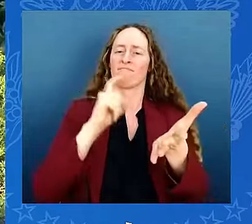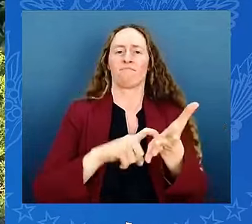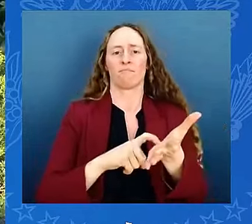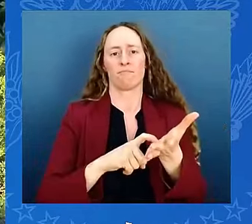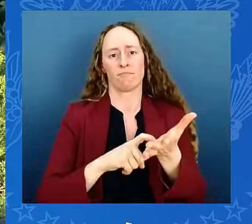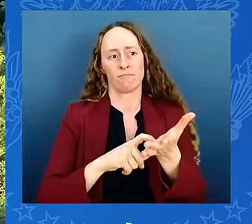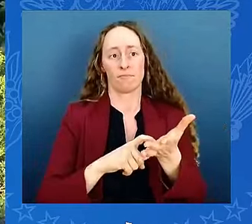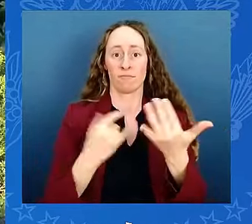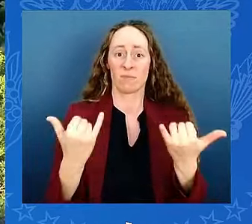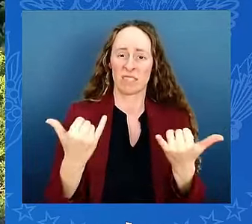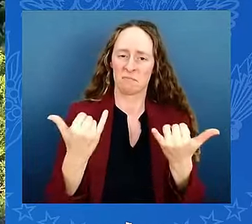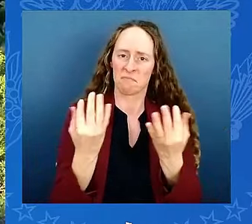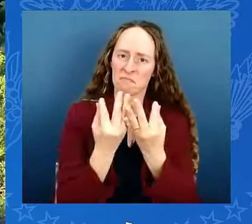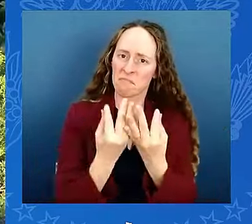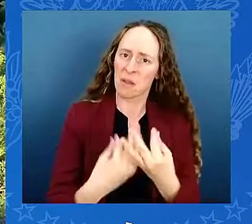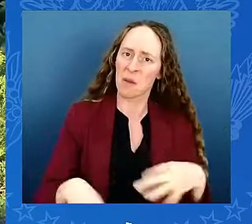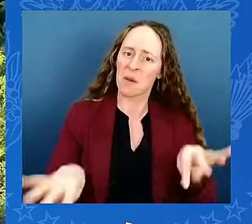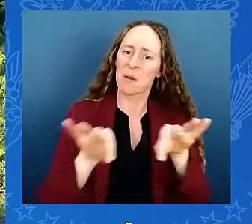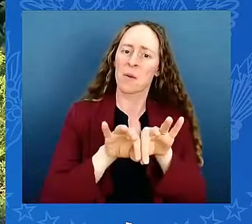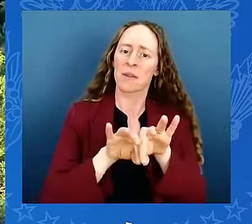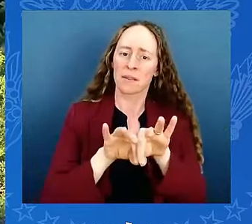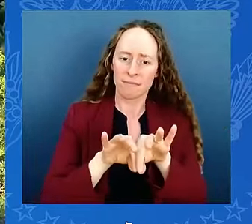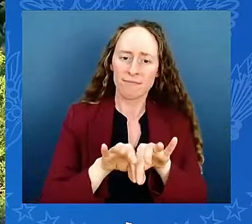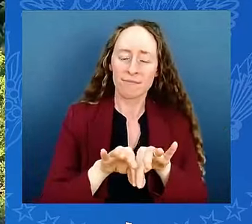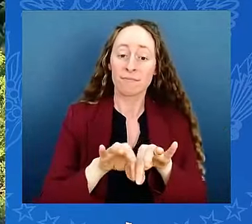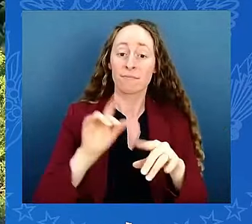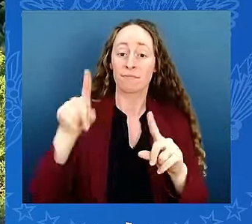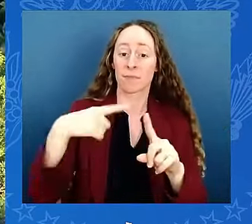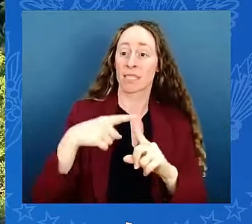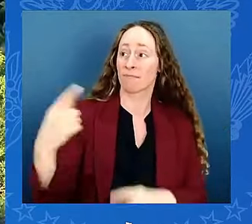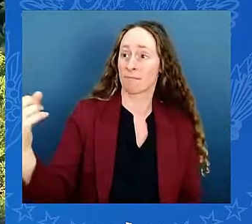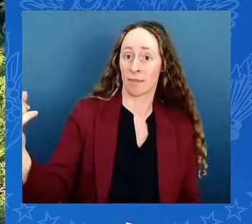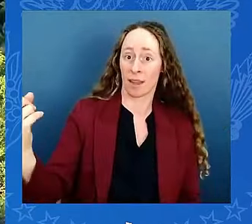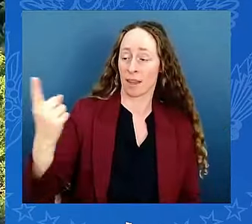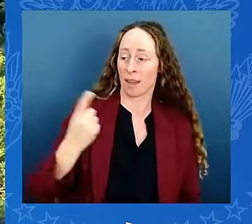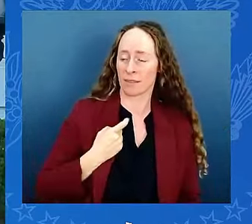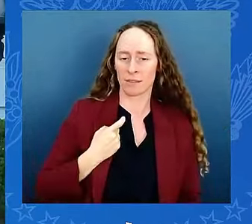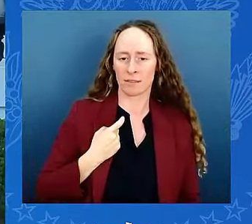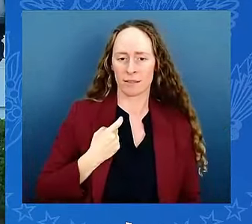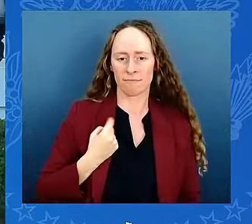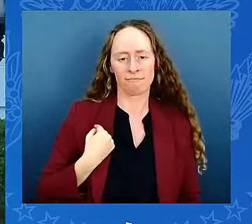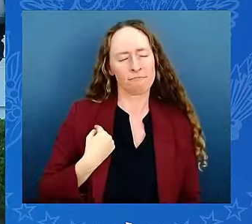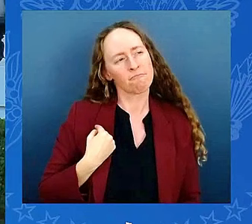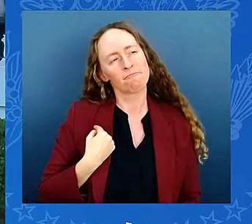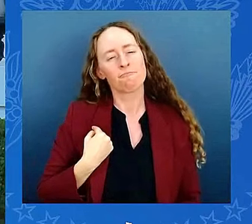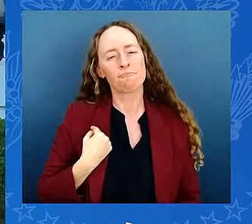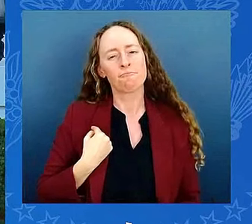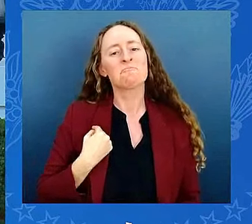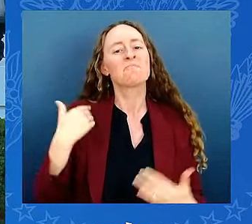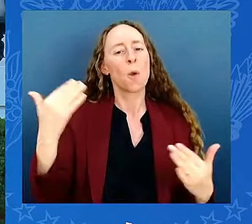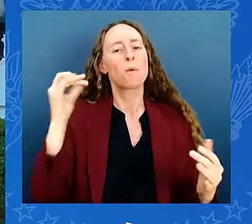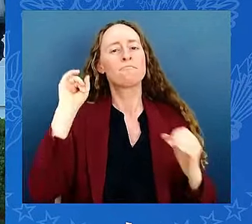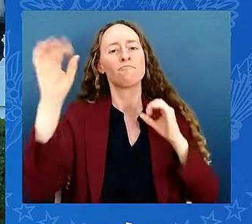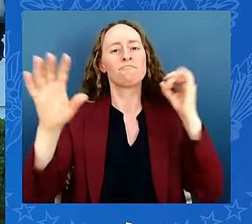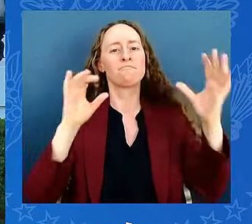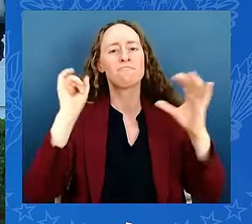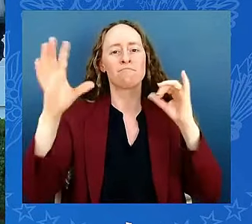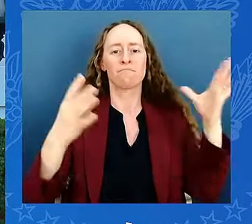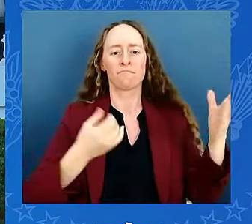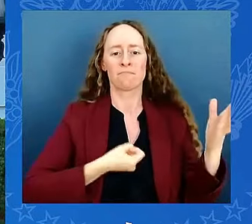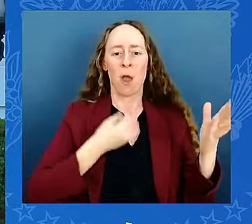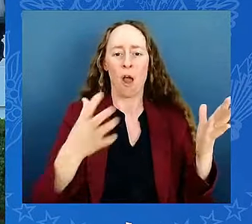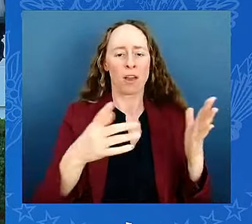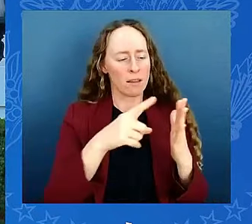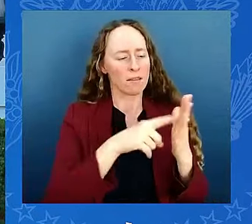to attend today's ceremony, I thought I'd read a poem I had already written. But a few days went by, and I